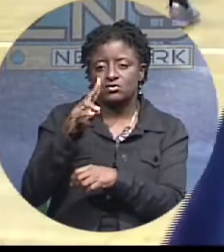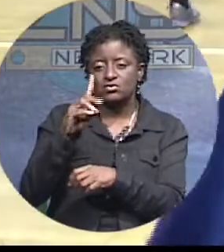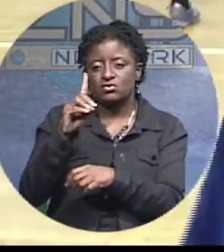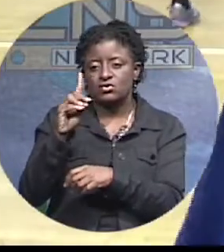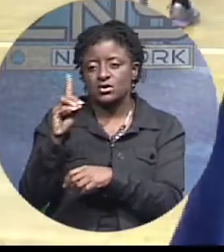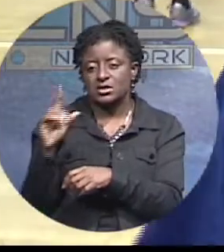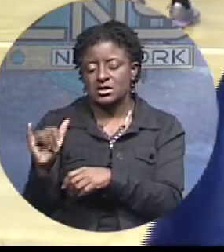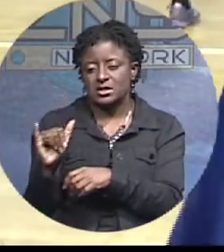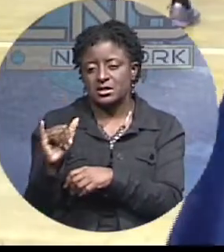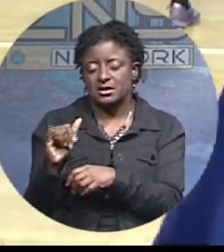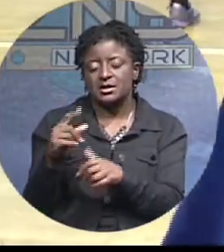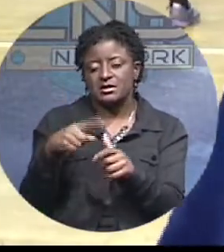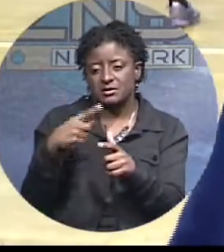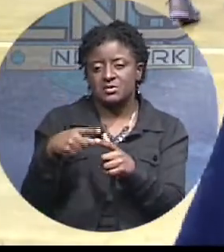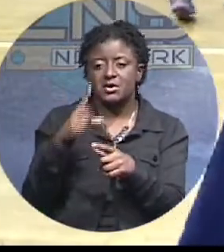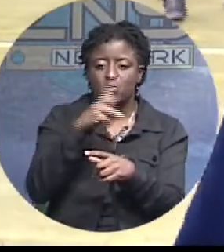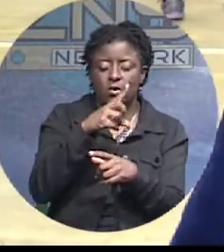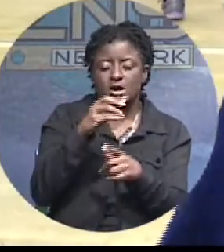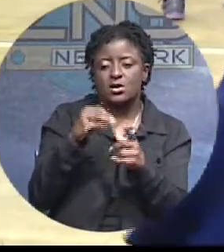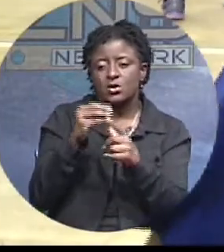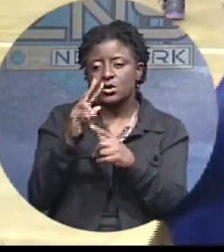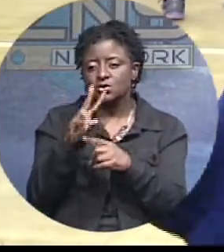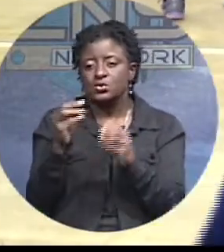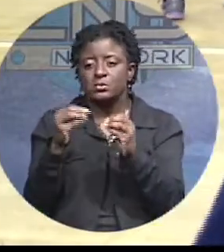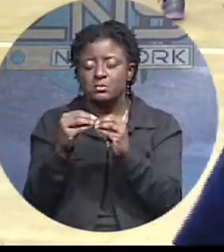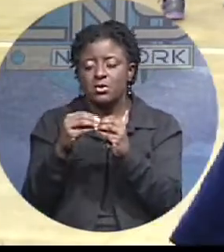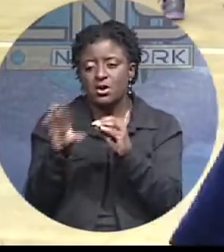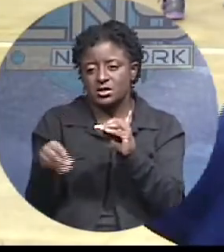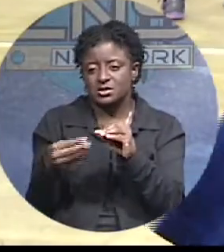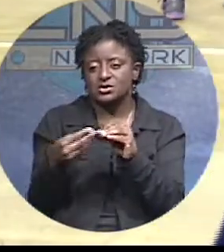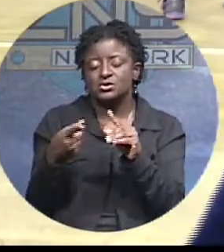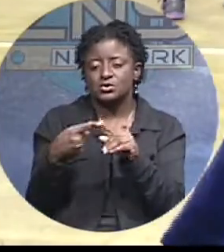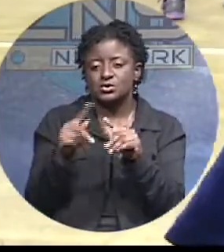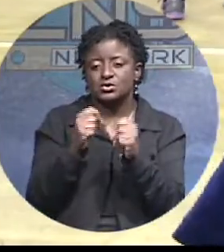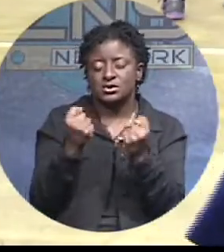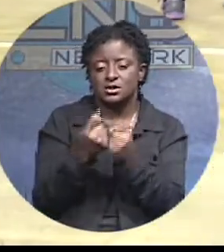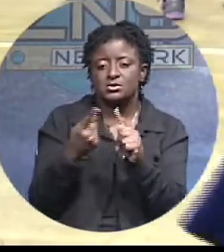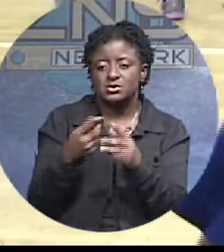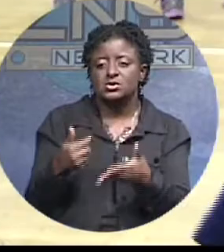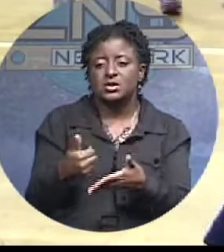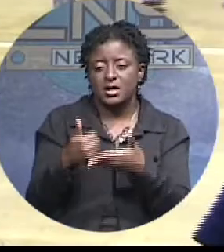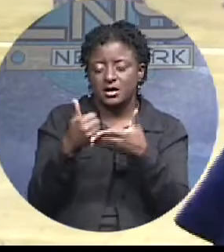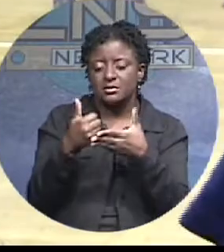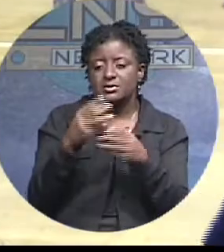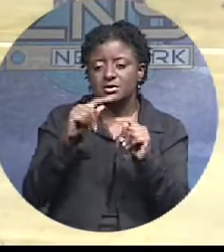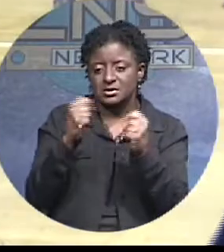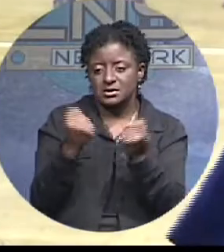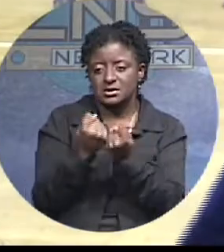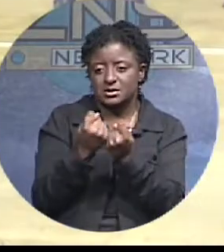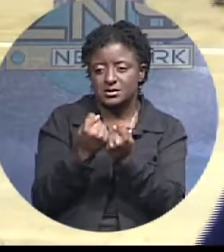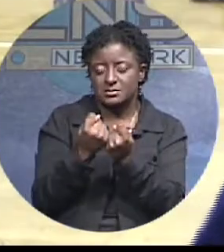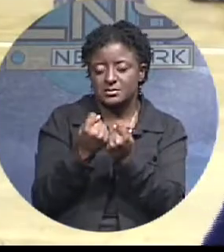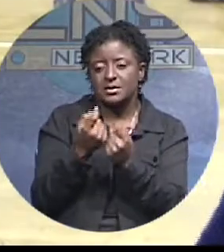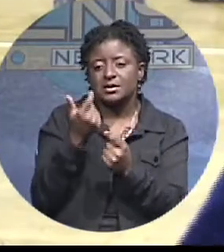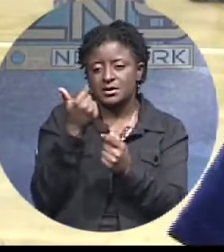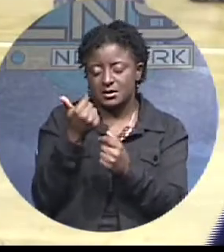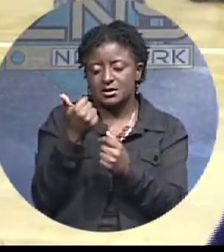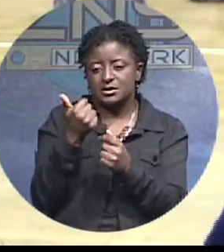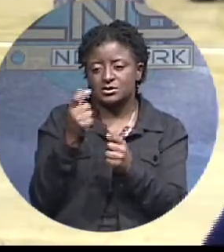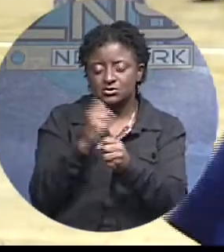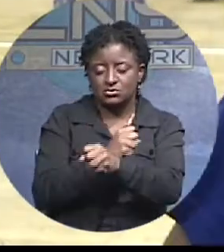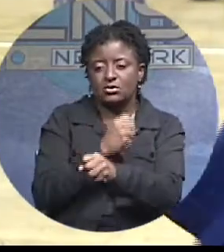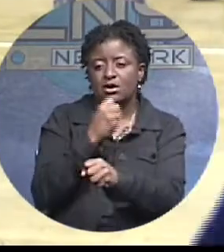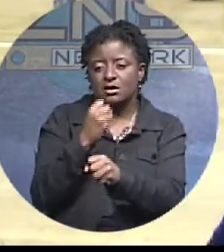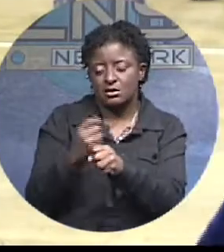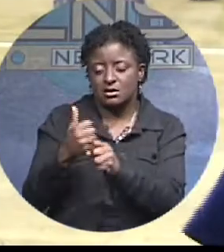we may have one or two more additions to the team that will help the nucleus to be a little bit stronger, but we still have a little bit more work to put into